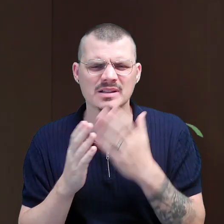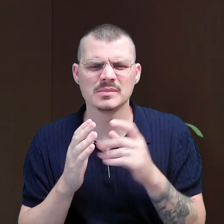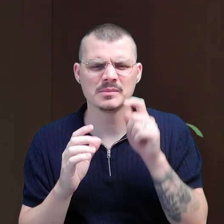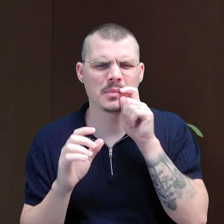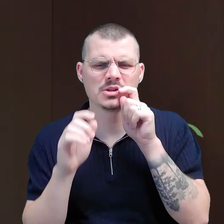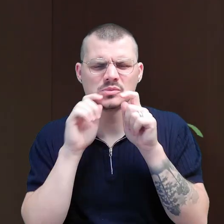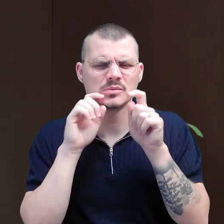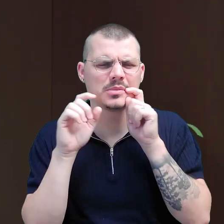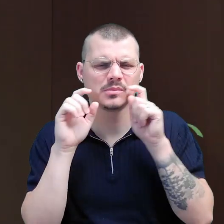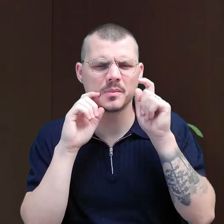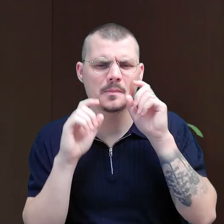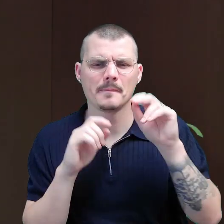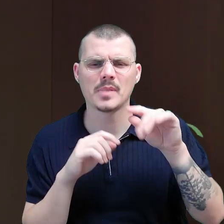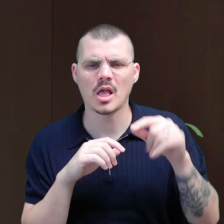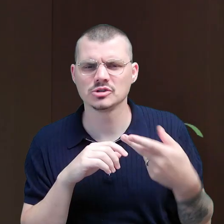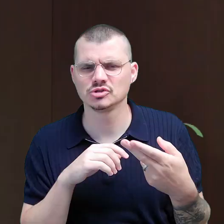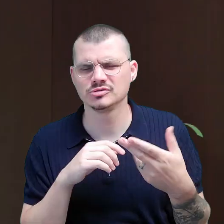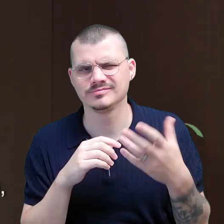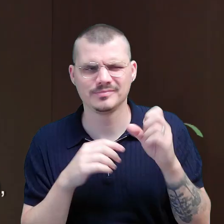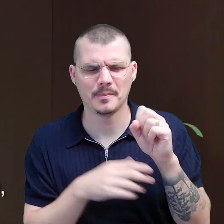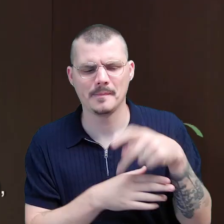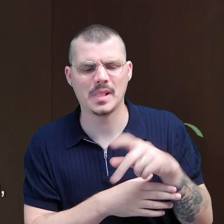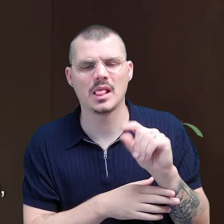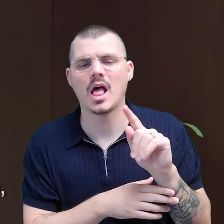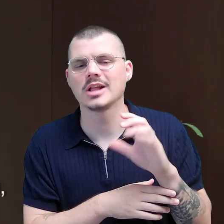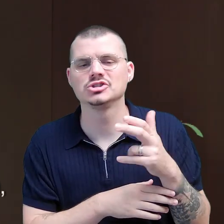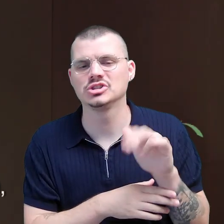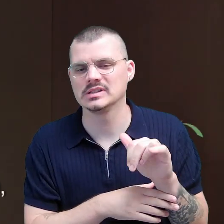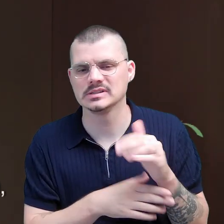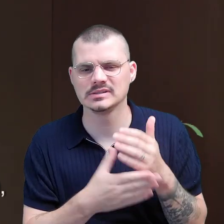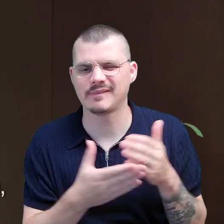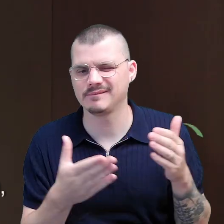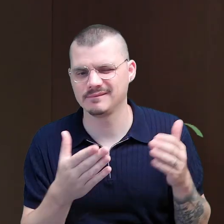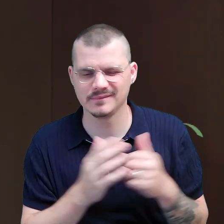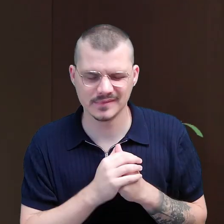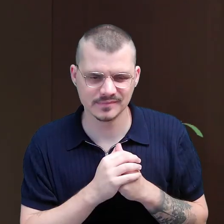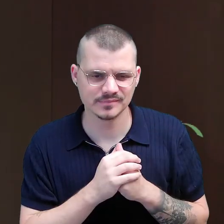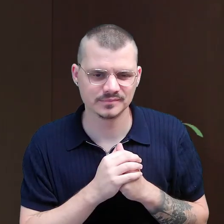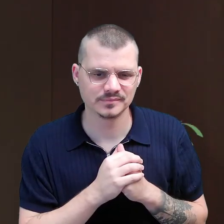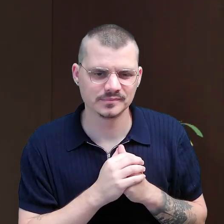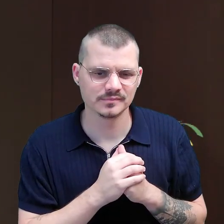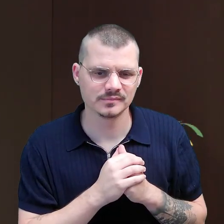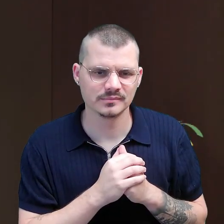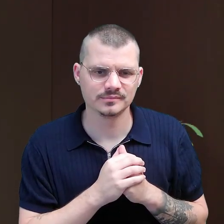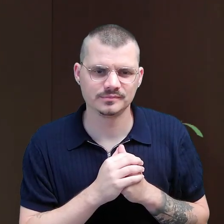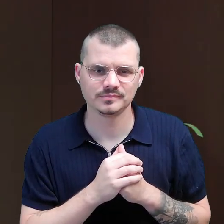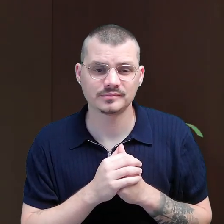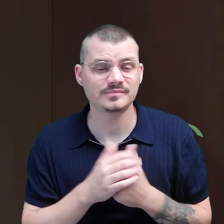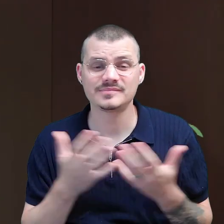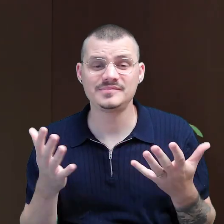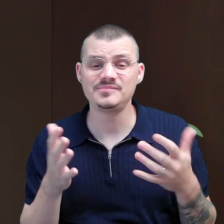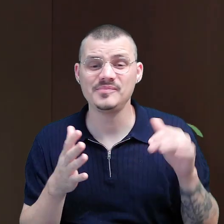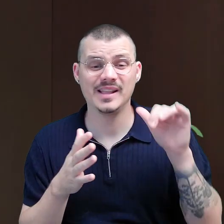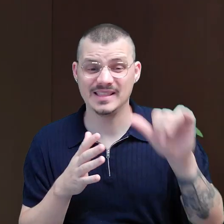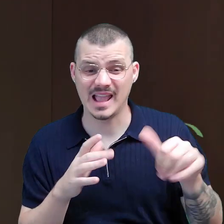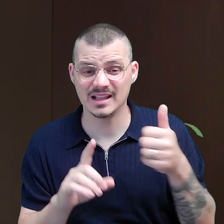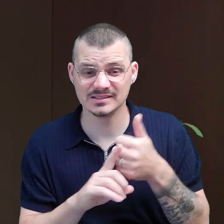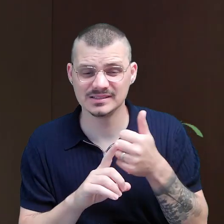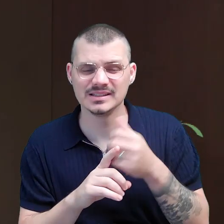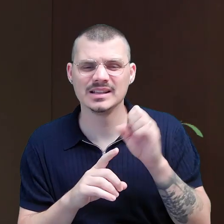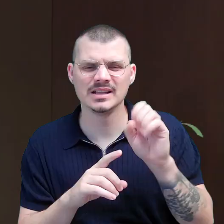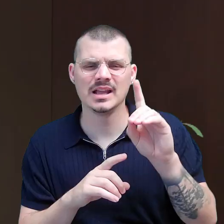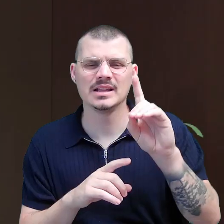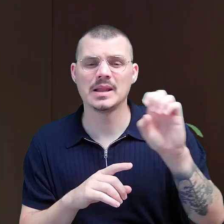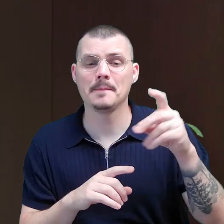some splotchy stuff. That's another technical medical term, splotchy stuff. And what that